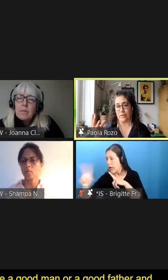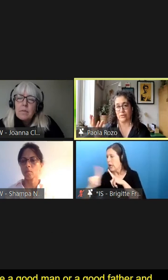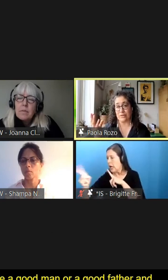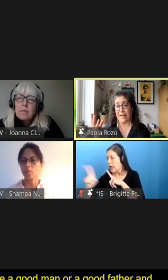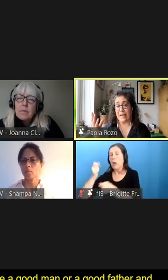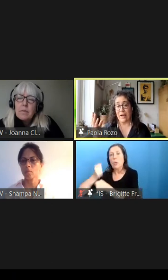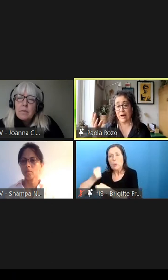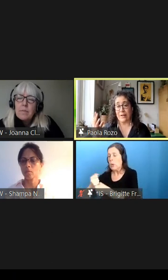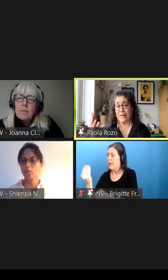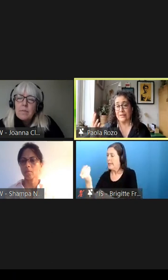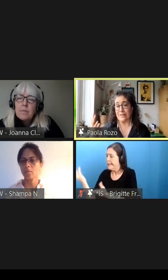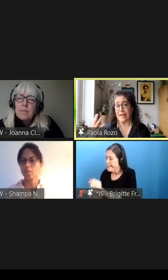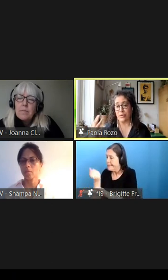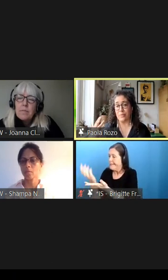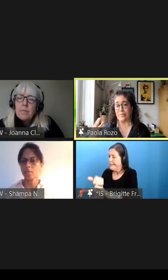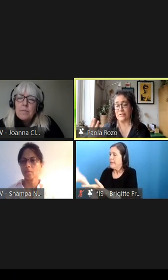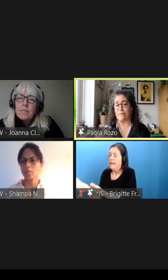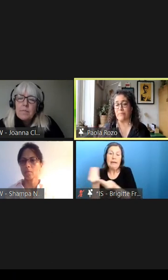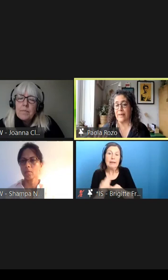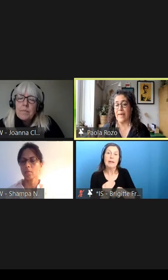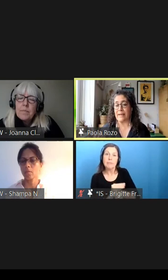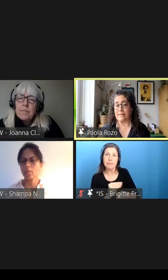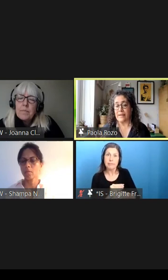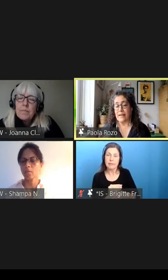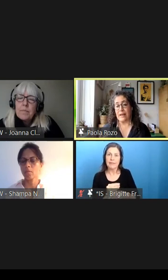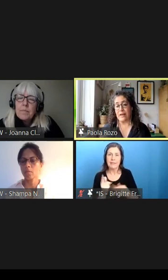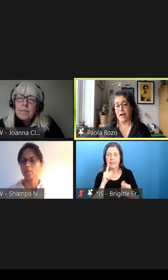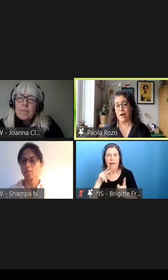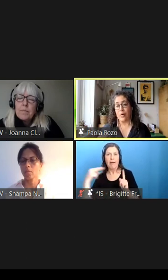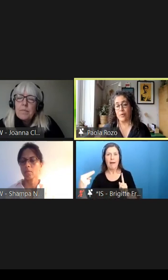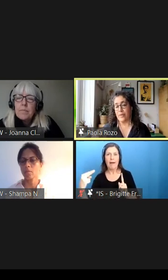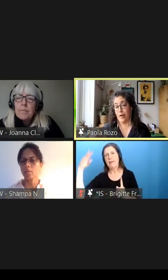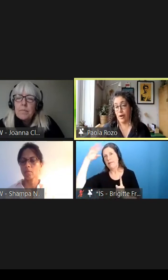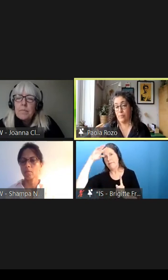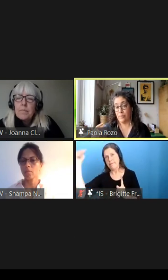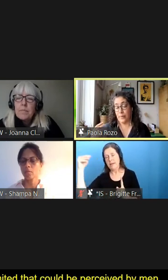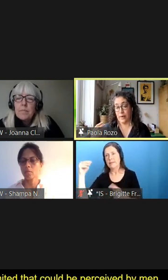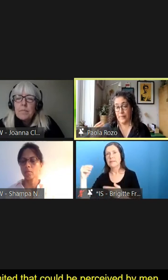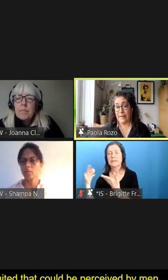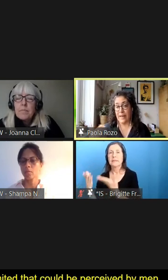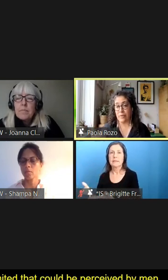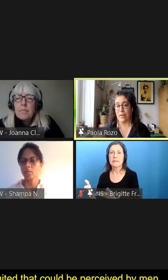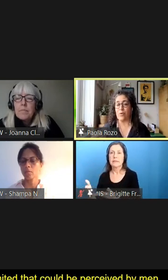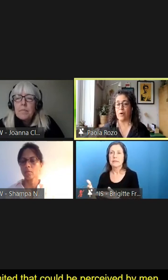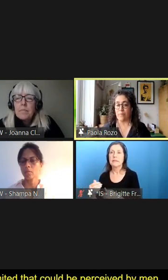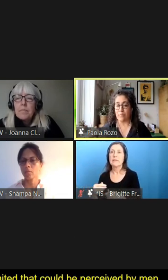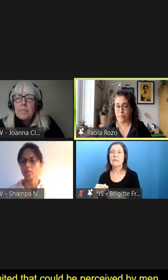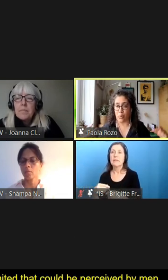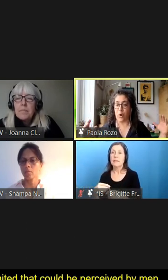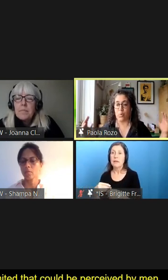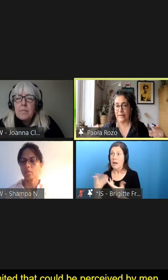with, not just how limited that could be perceived by men, and how there are men out there who